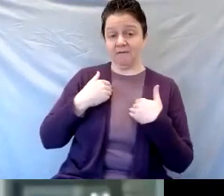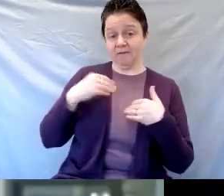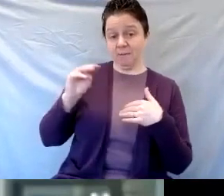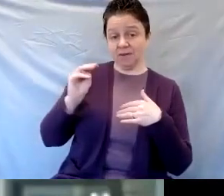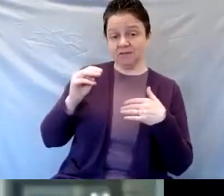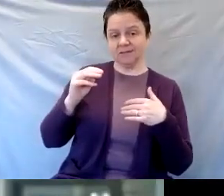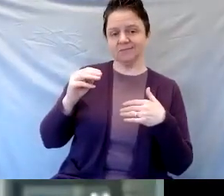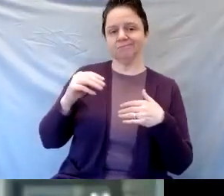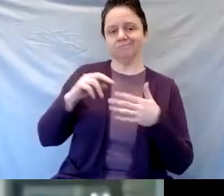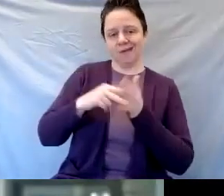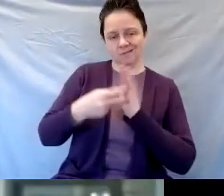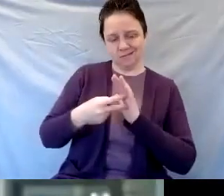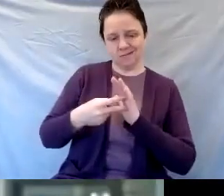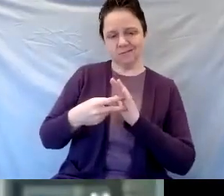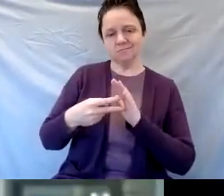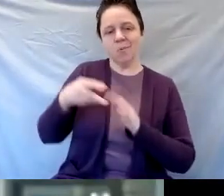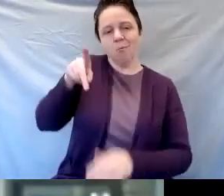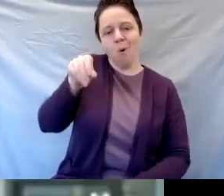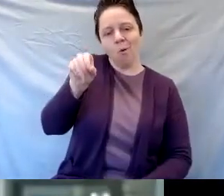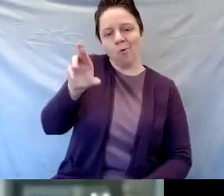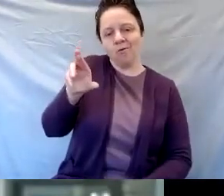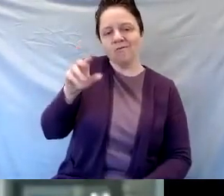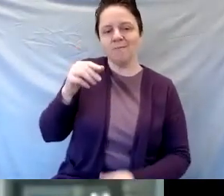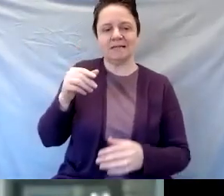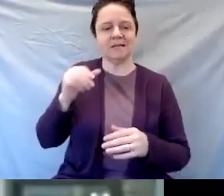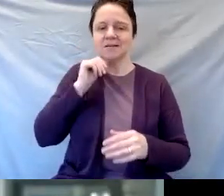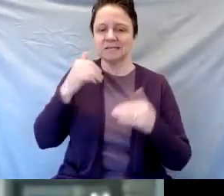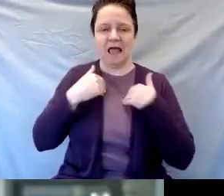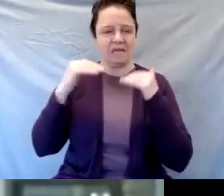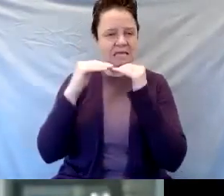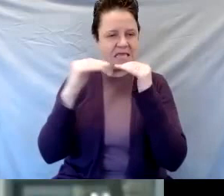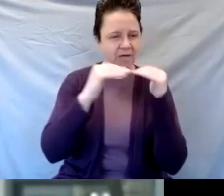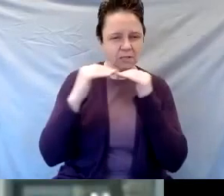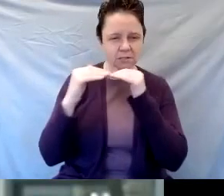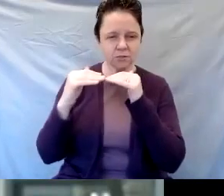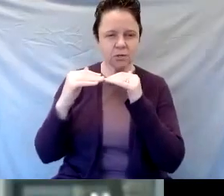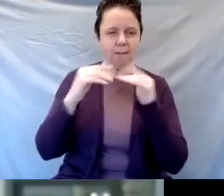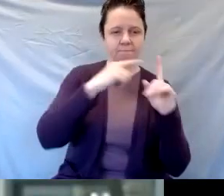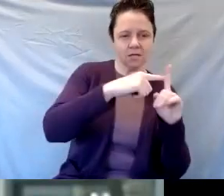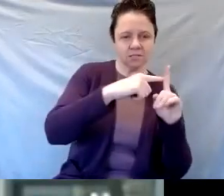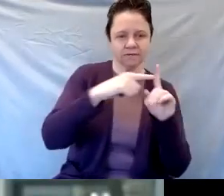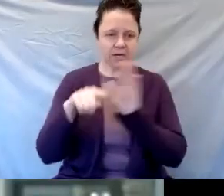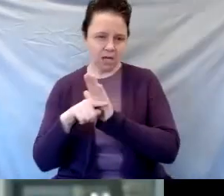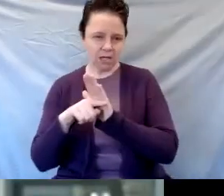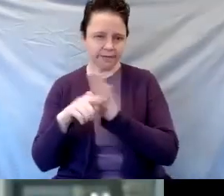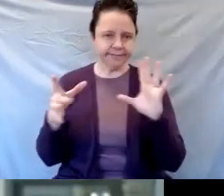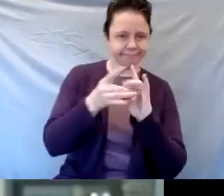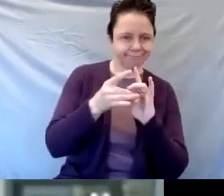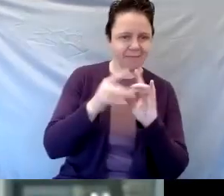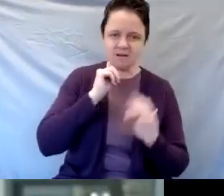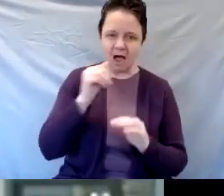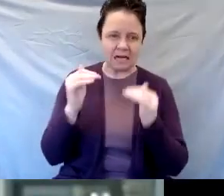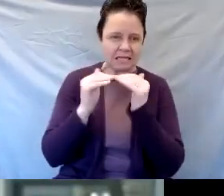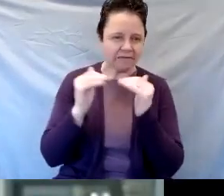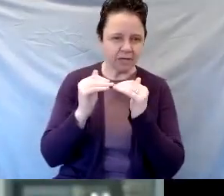has charges that are unevenly spread out. Okay, so as the opposite charges attract, oxygen